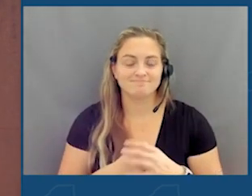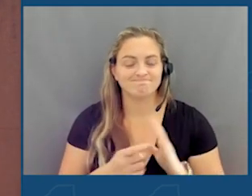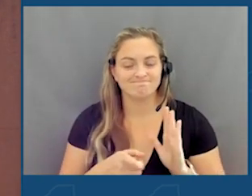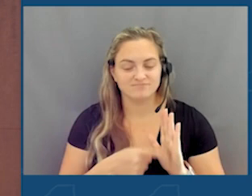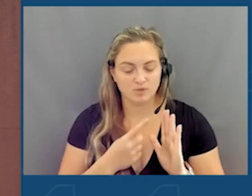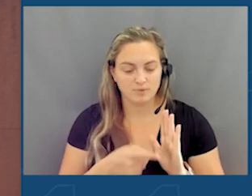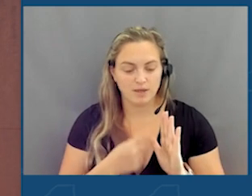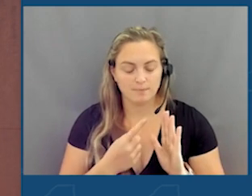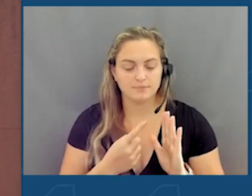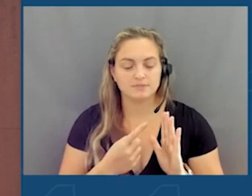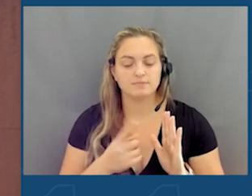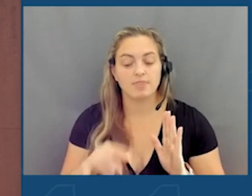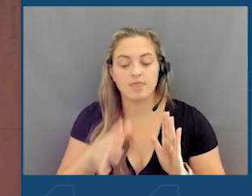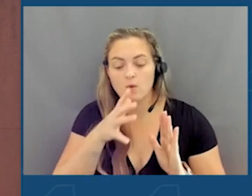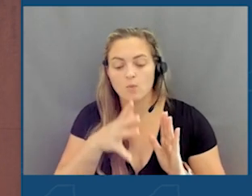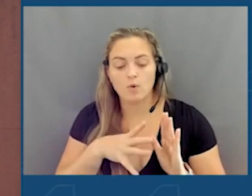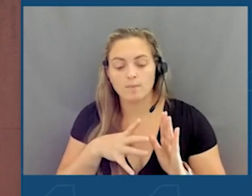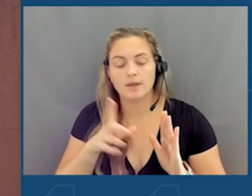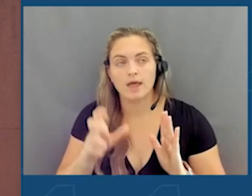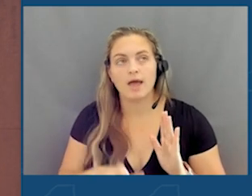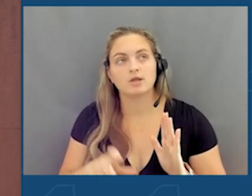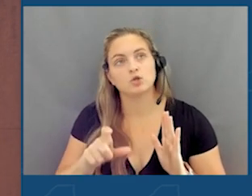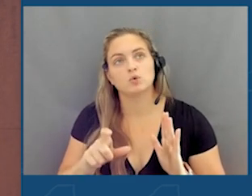sometimes that woman had to look